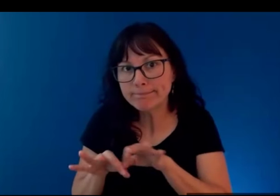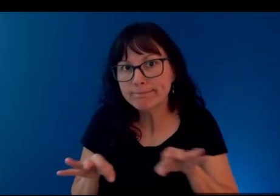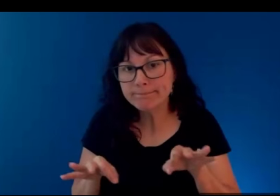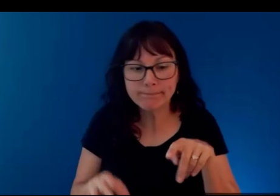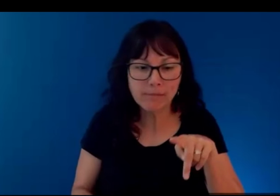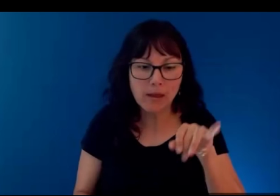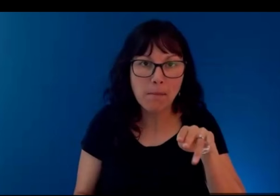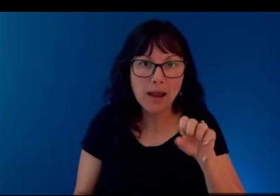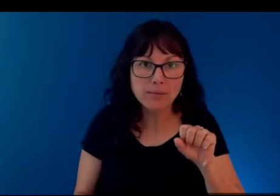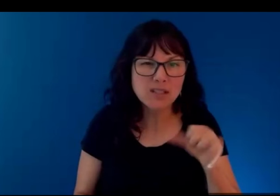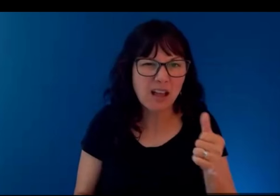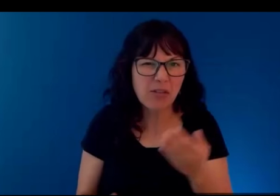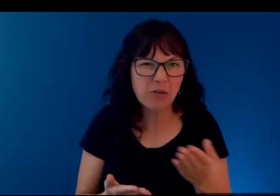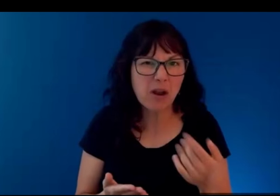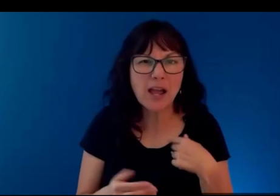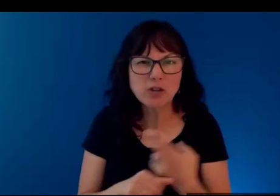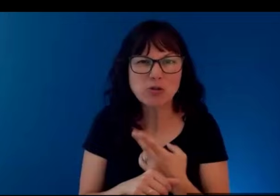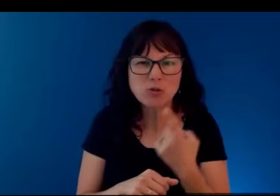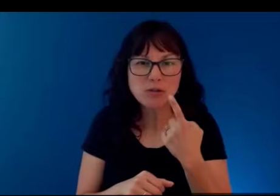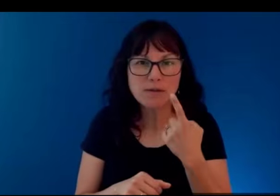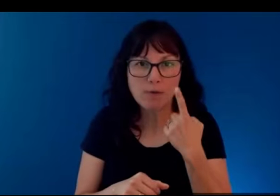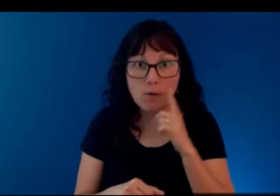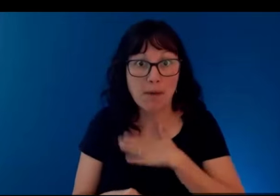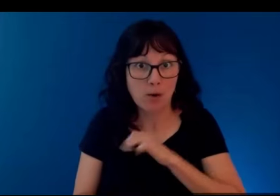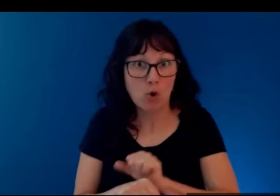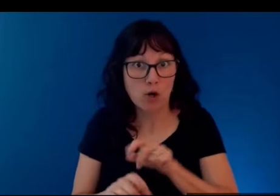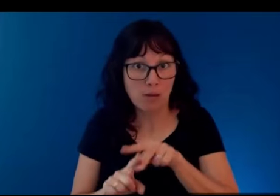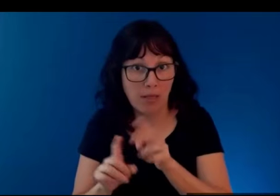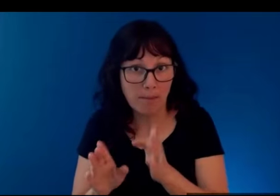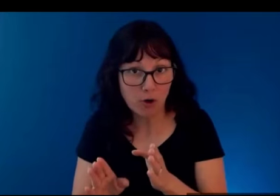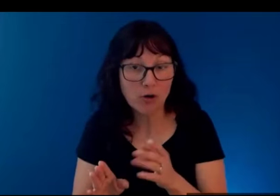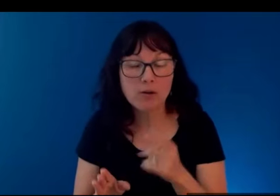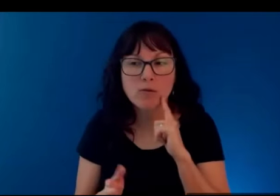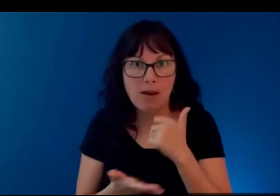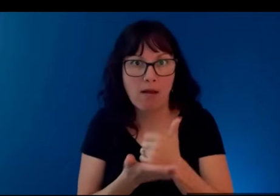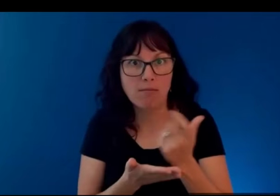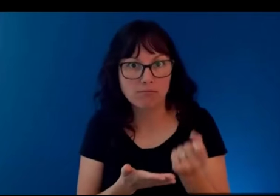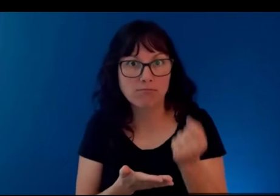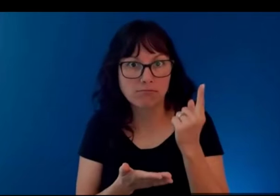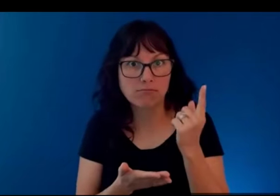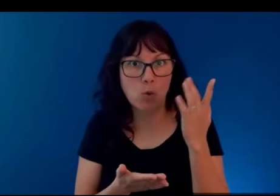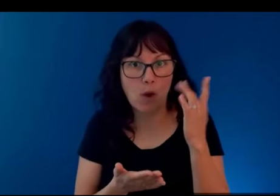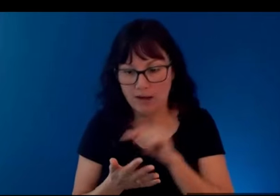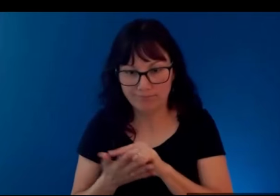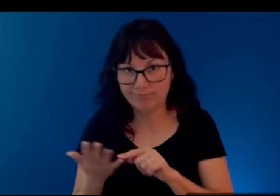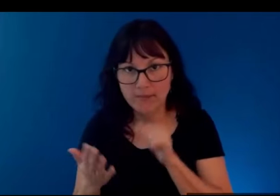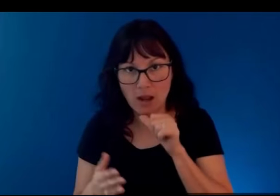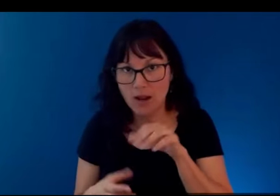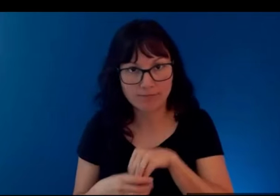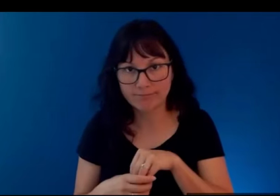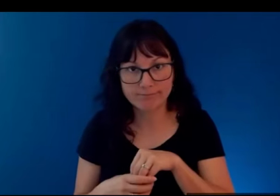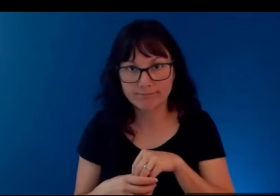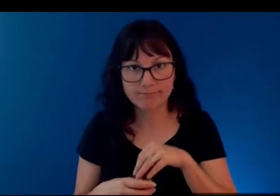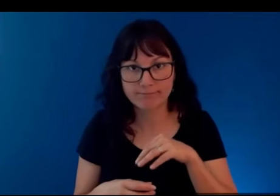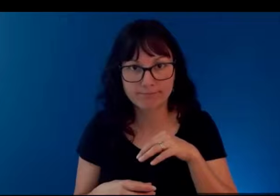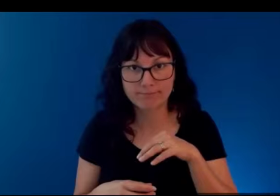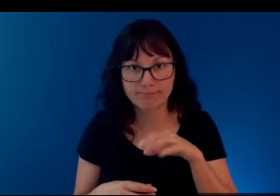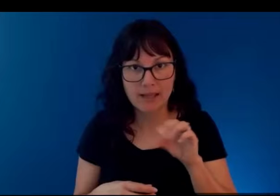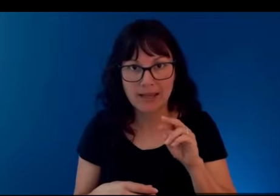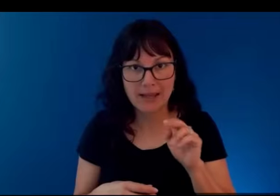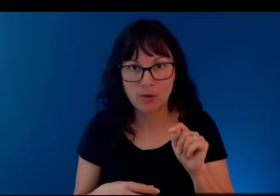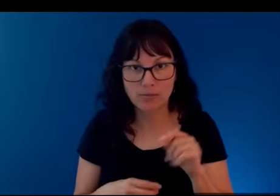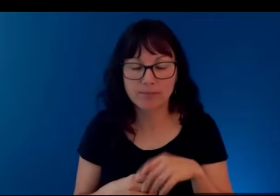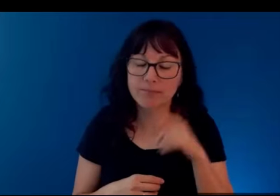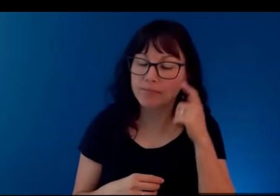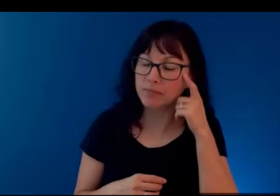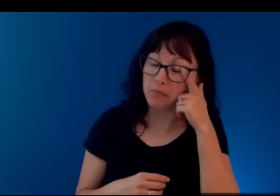equipment that I need to work as a plumber to help them understand why none of that should count. All right, and